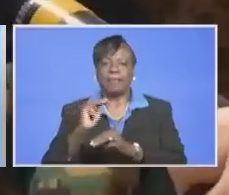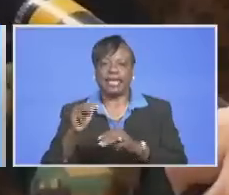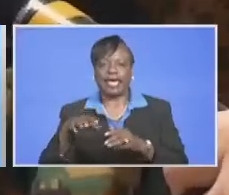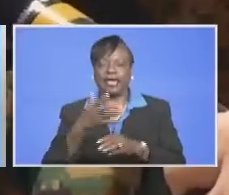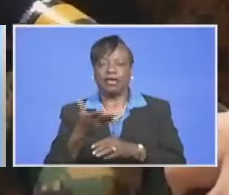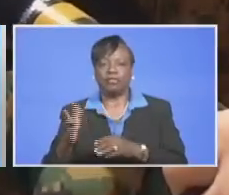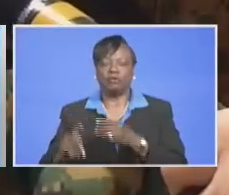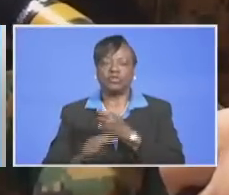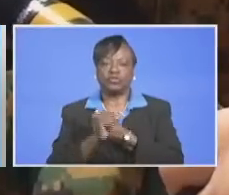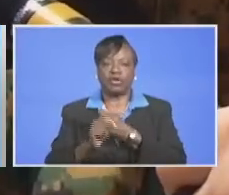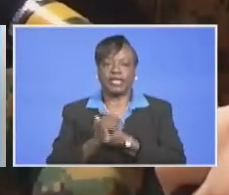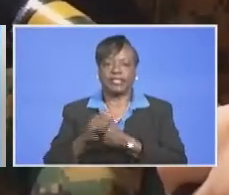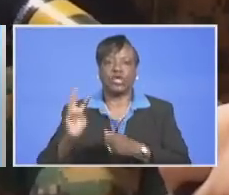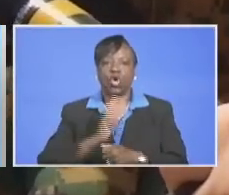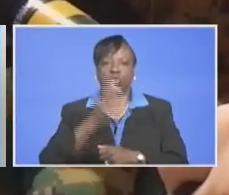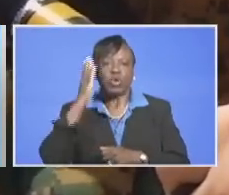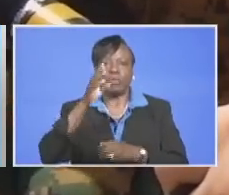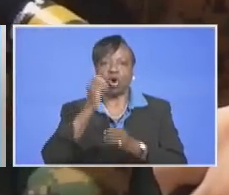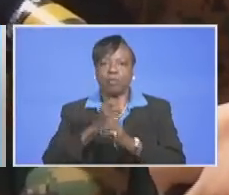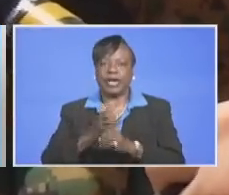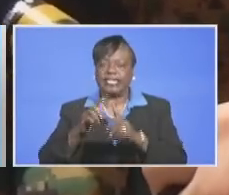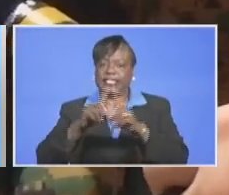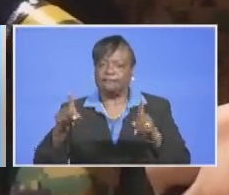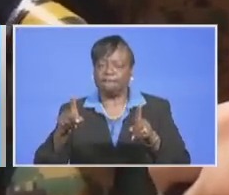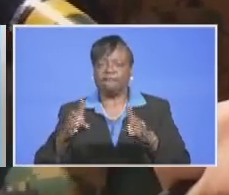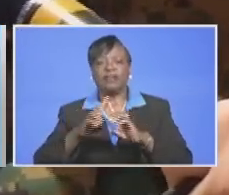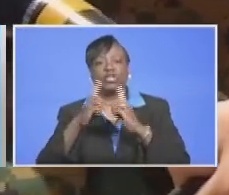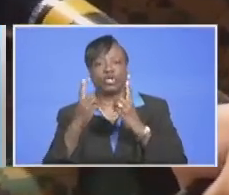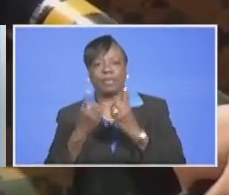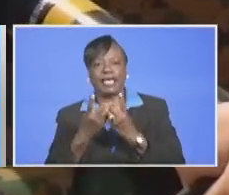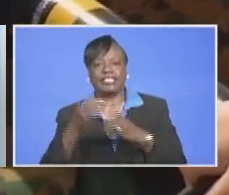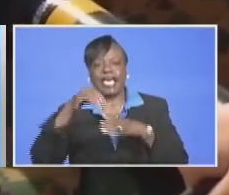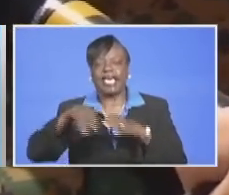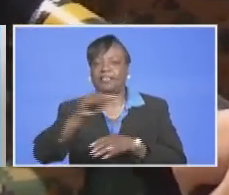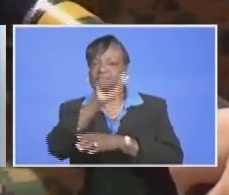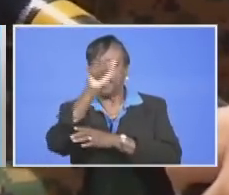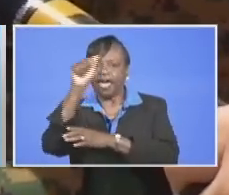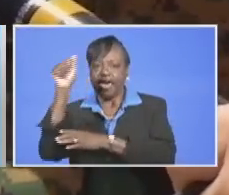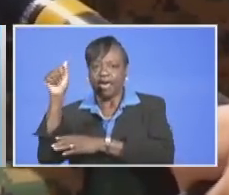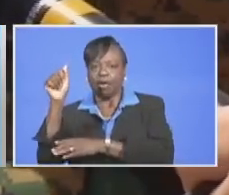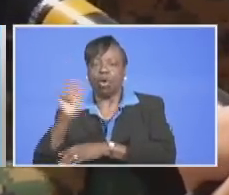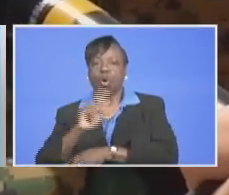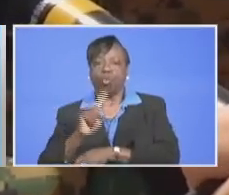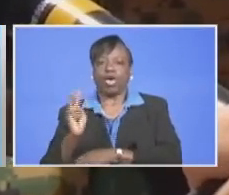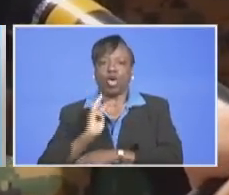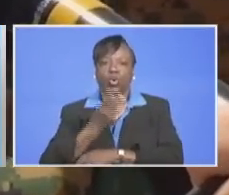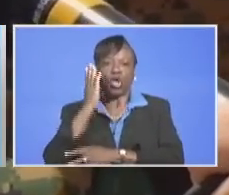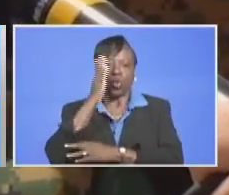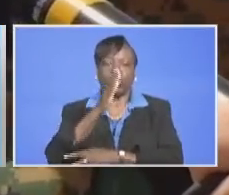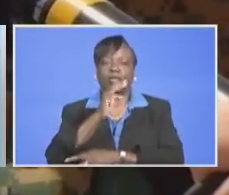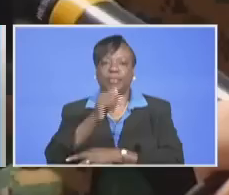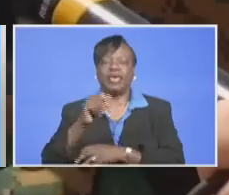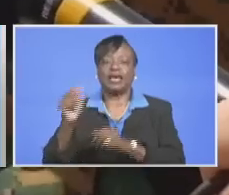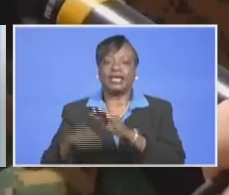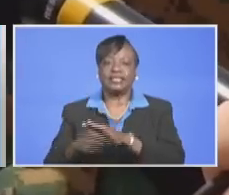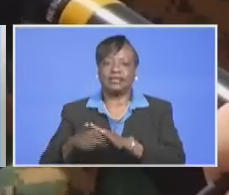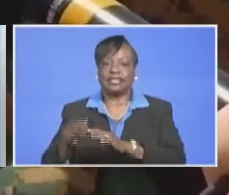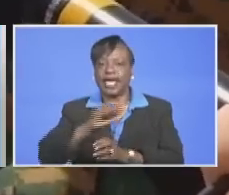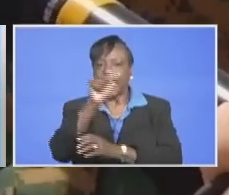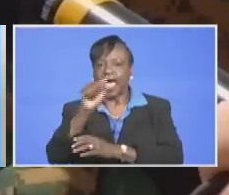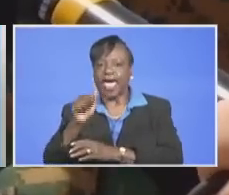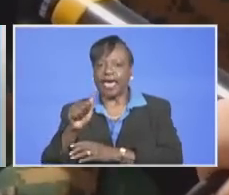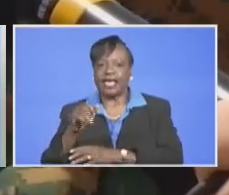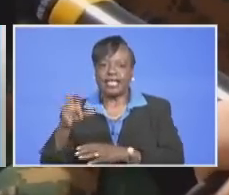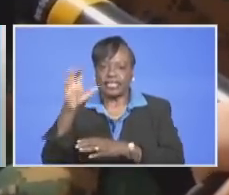operating in 4 different domains. We're going to be looking at operating in the air, where we will be conducting air surveillance of the